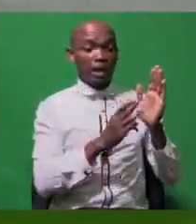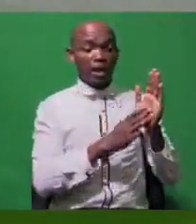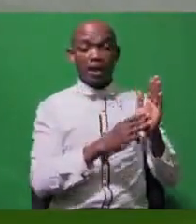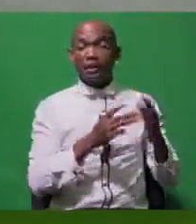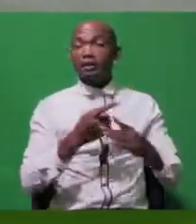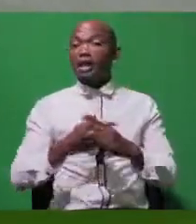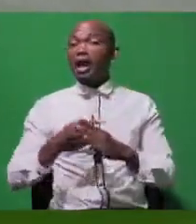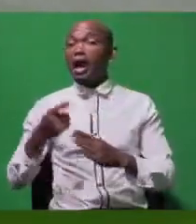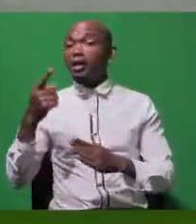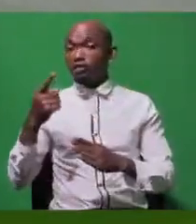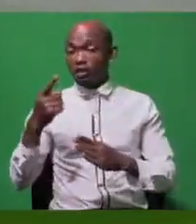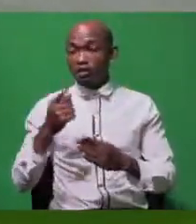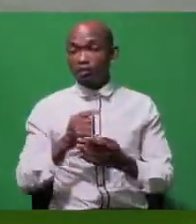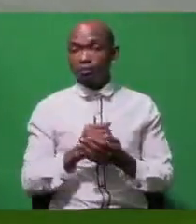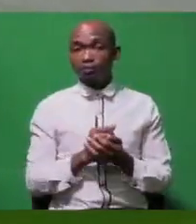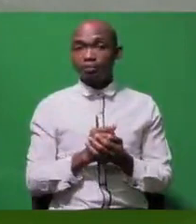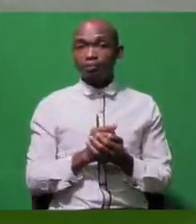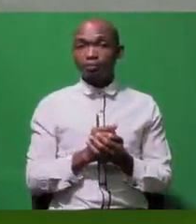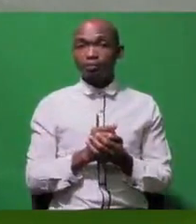2,800.